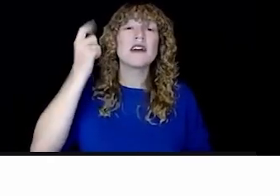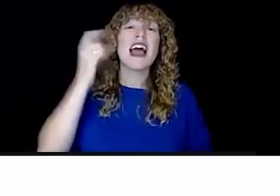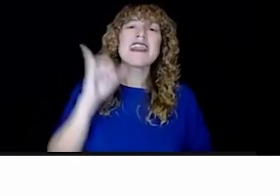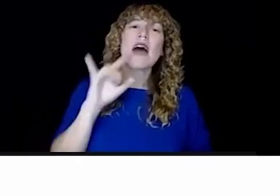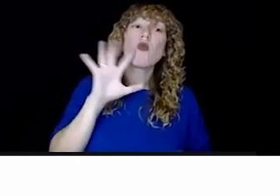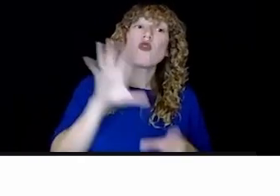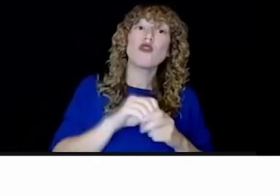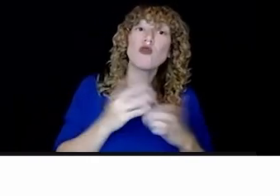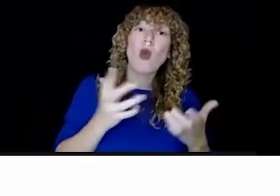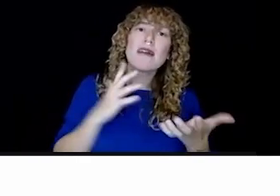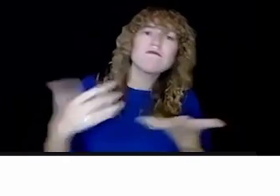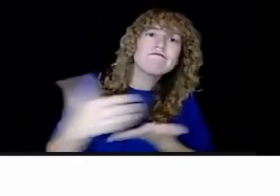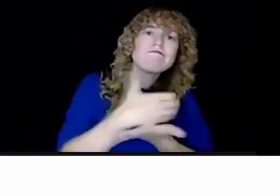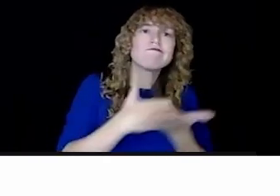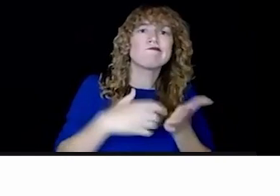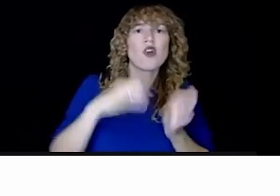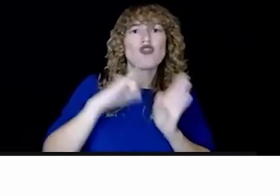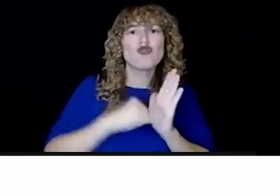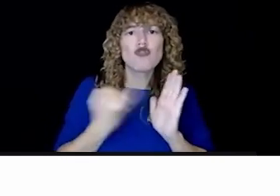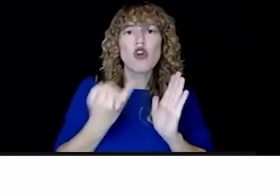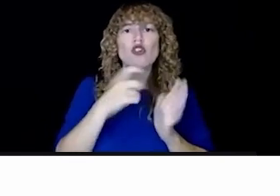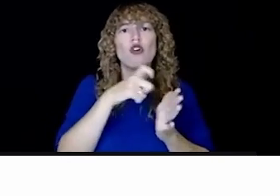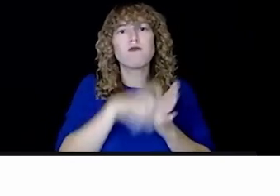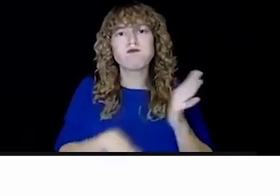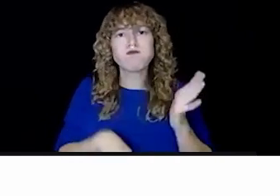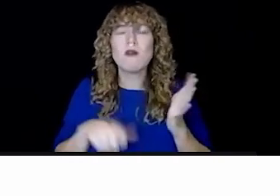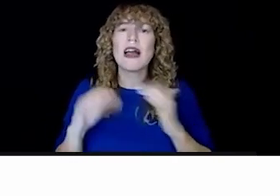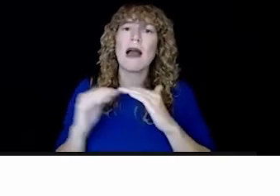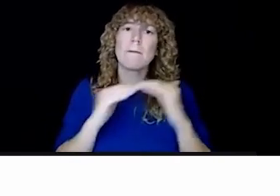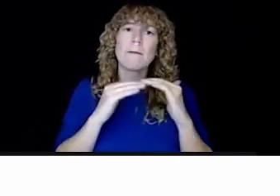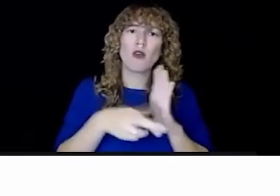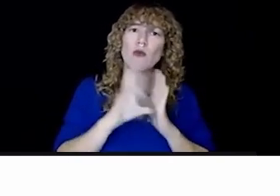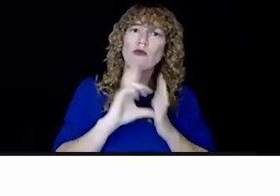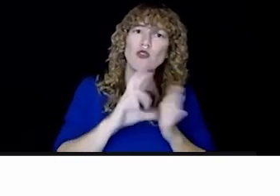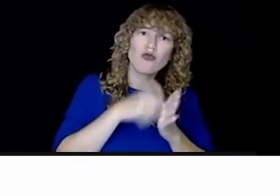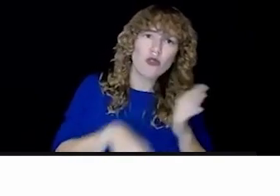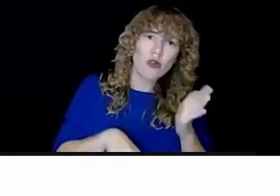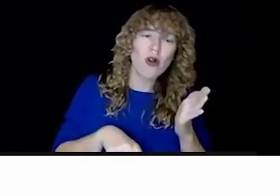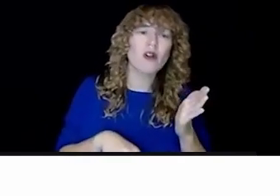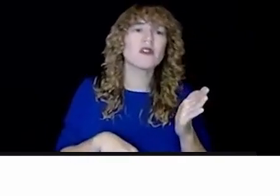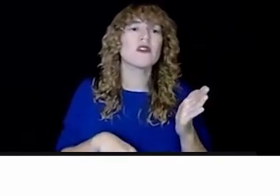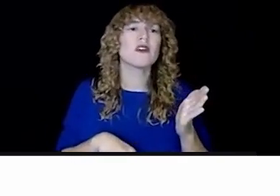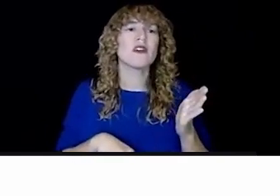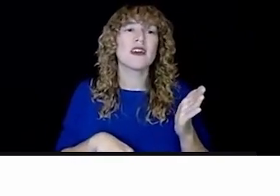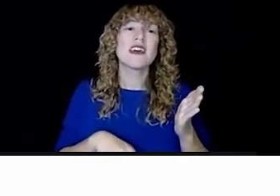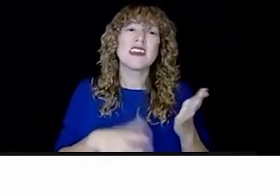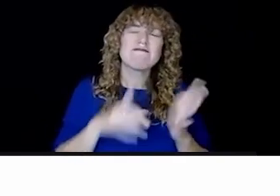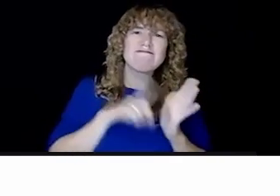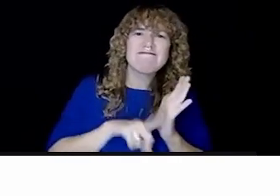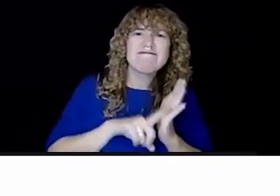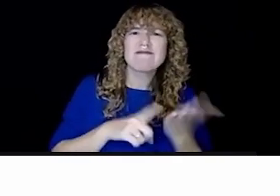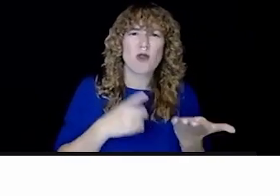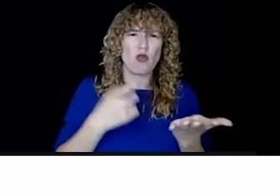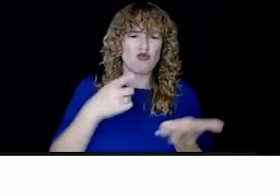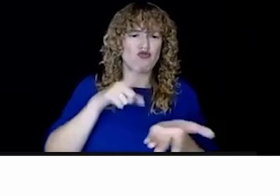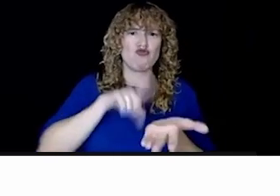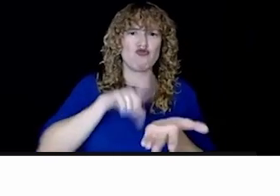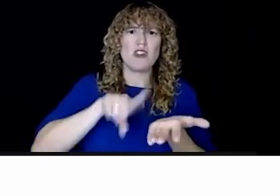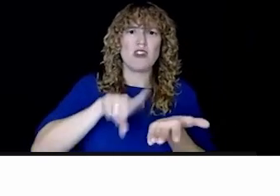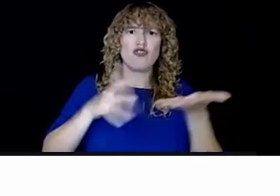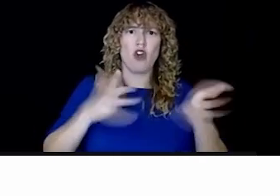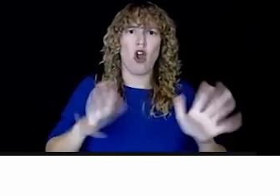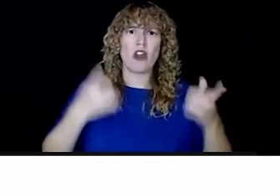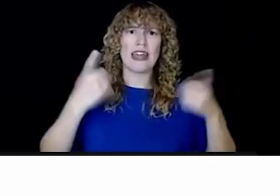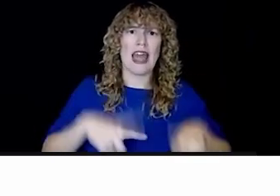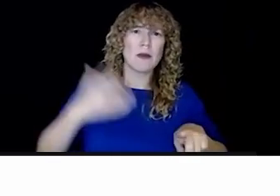also conference proceedings, and we really want to gain a better sense of past research and what we already know, and see where there are